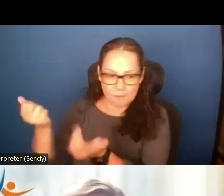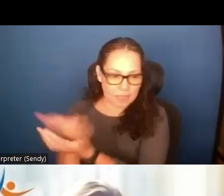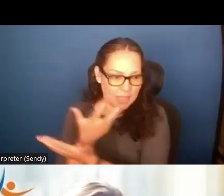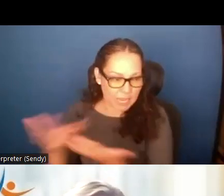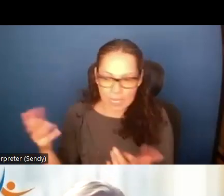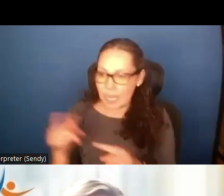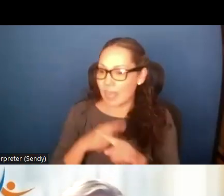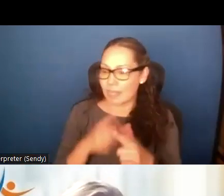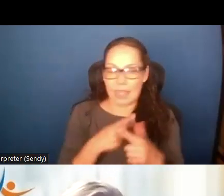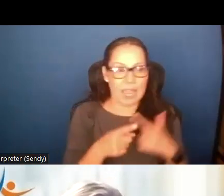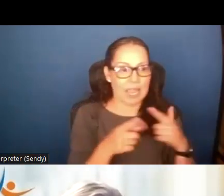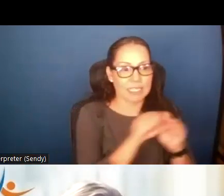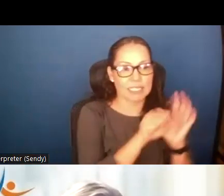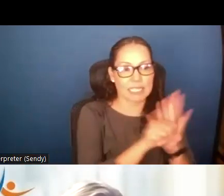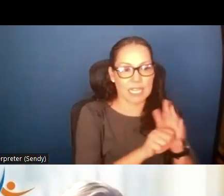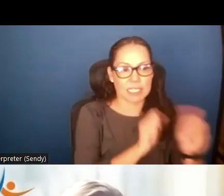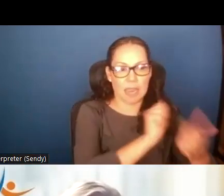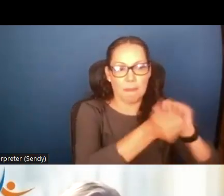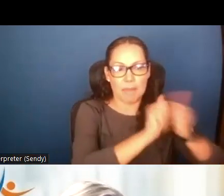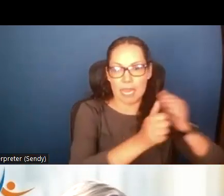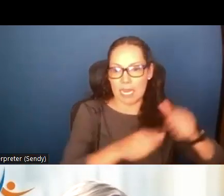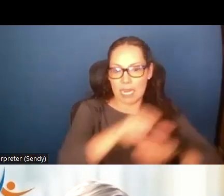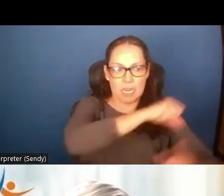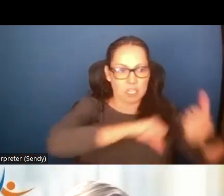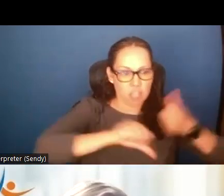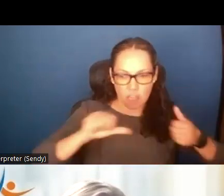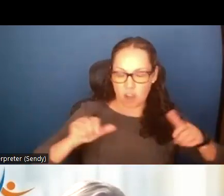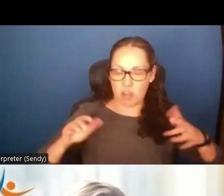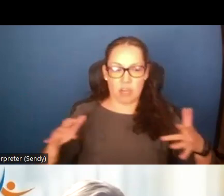states competing against each other. So I feel like,